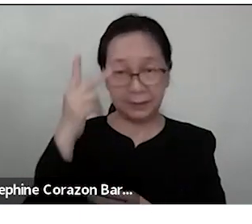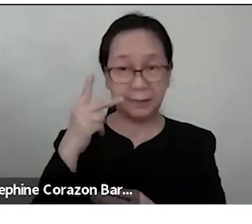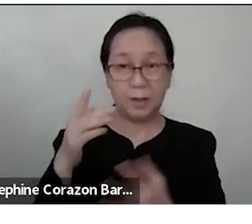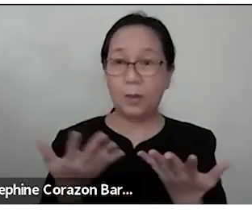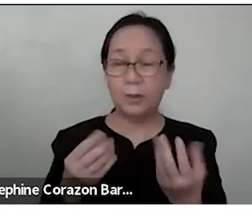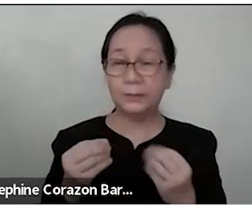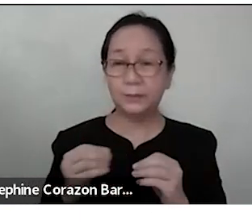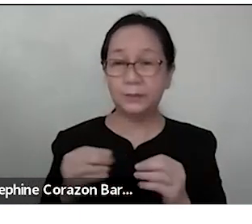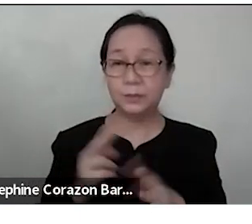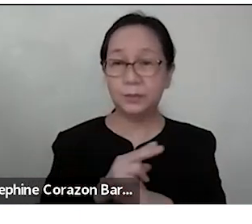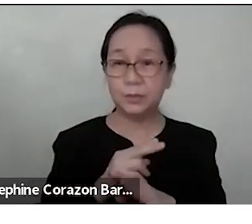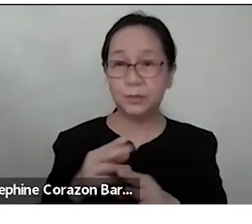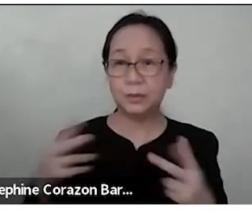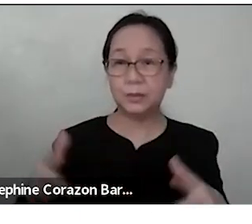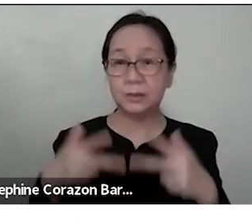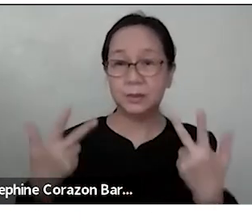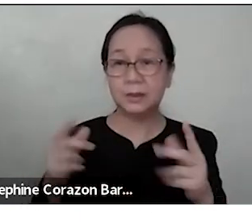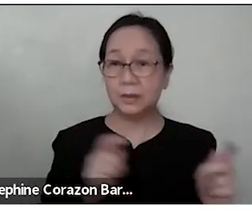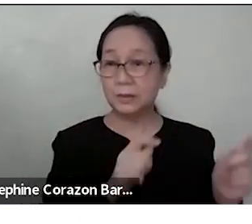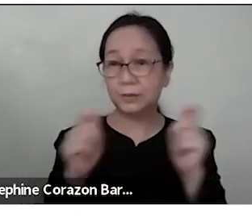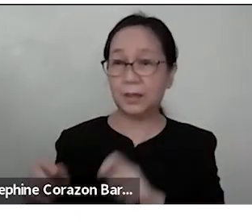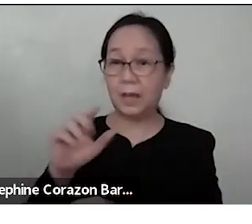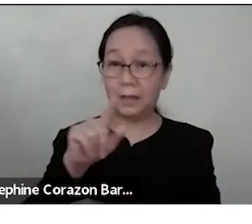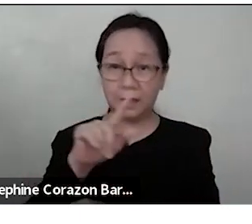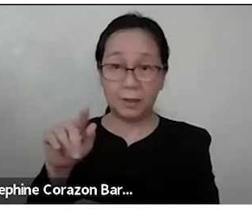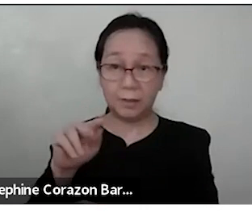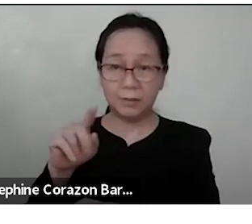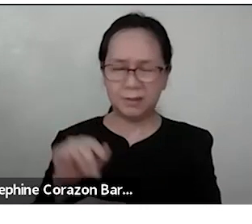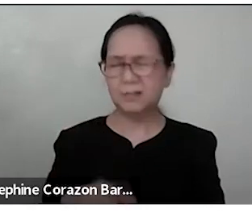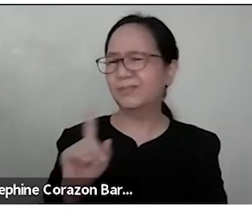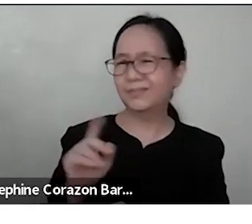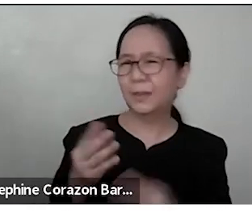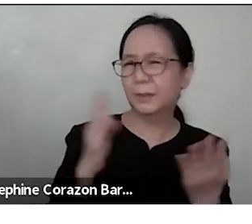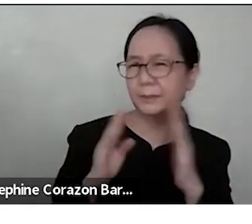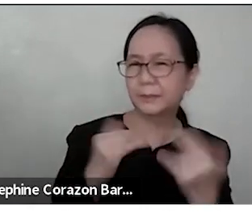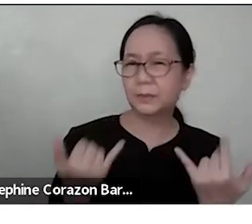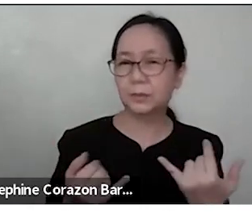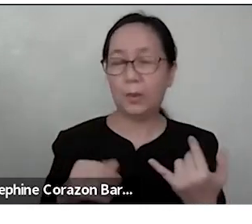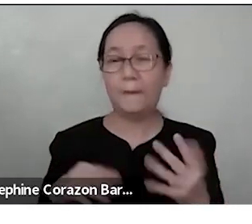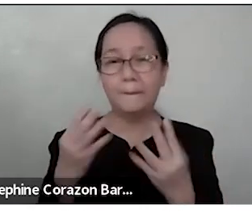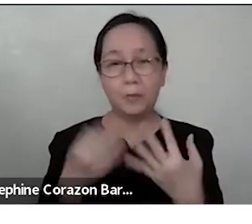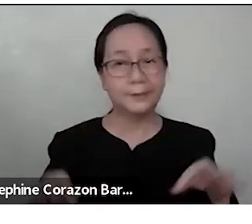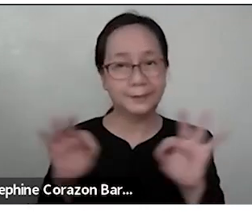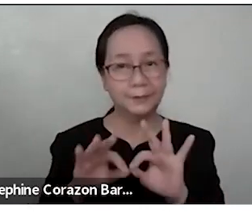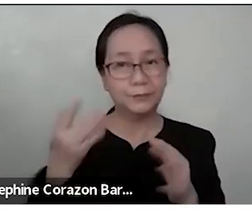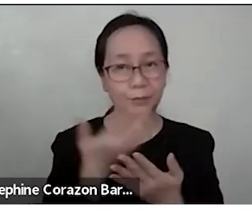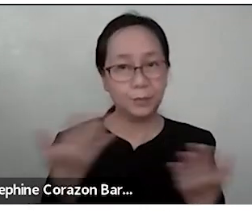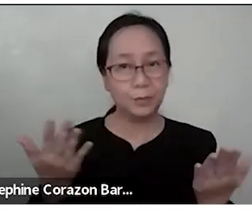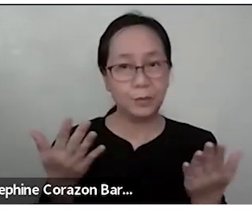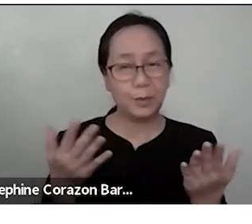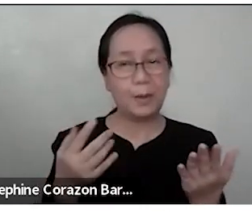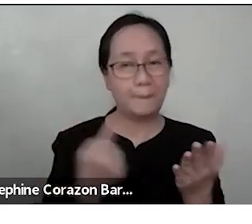need if we use digital wallets to transfer these allowances and things like that. And these are important points for